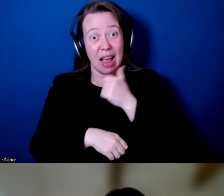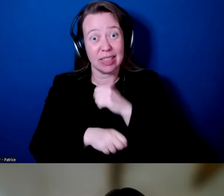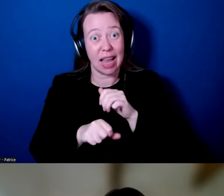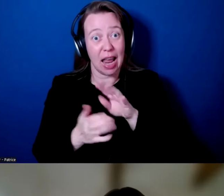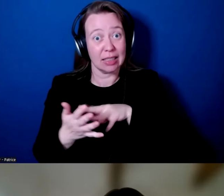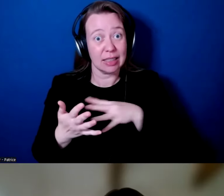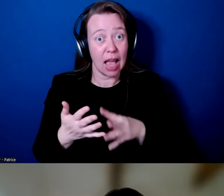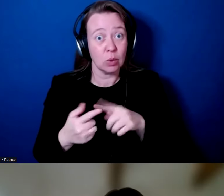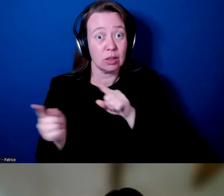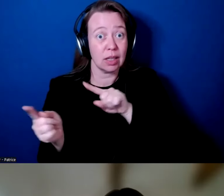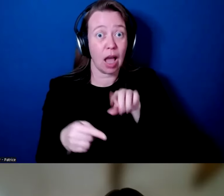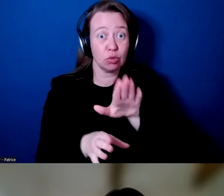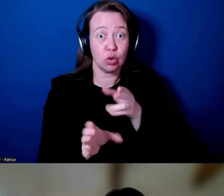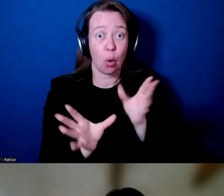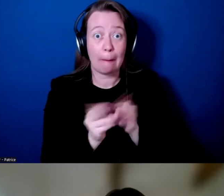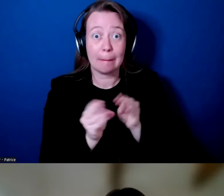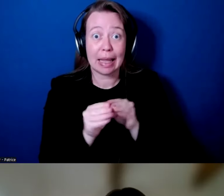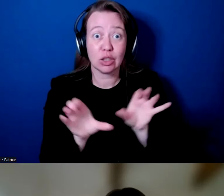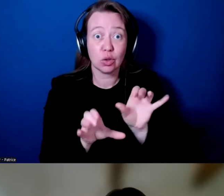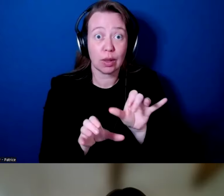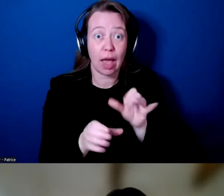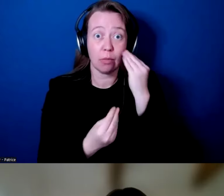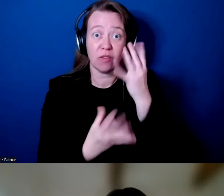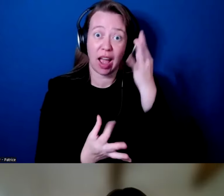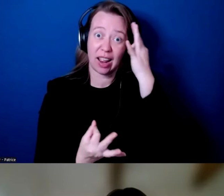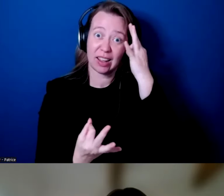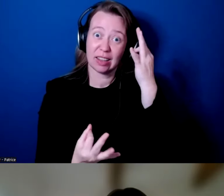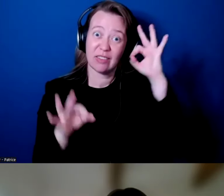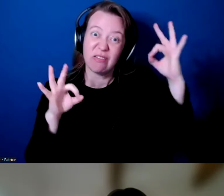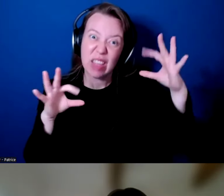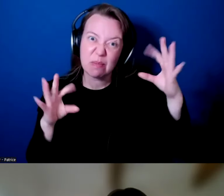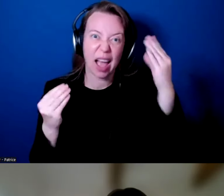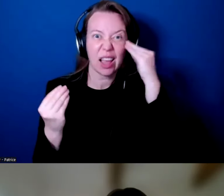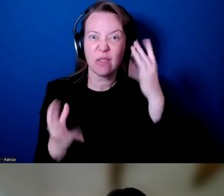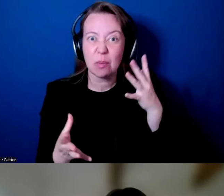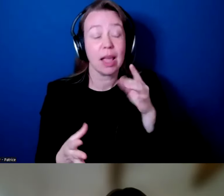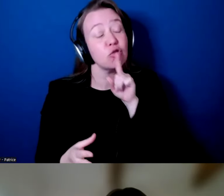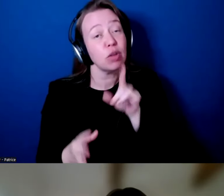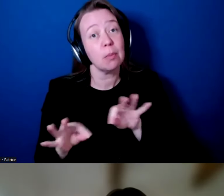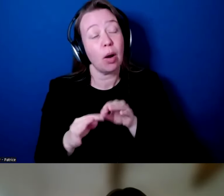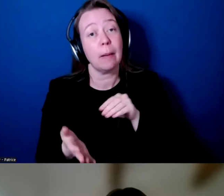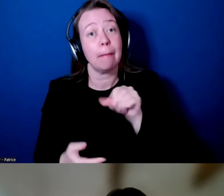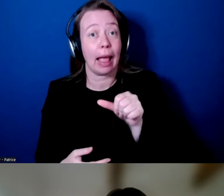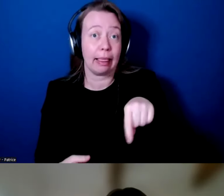of their busy schedules to do that, it's very important. And,